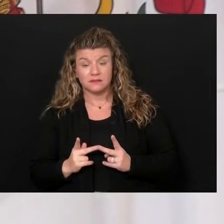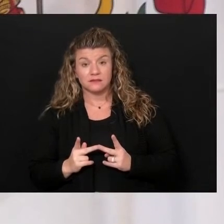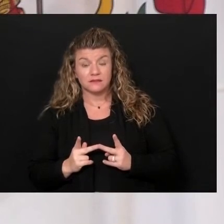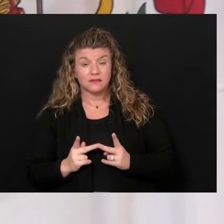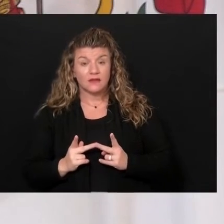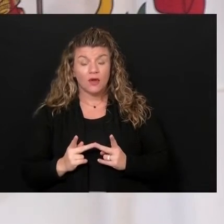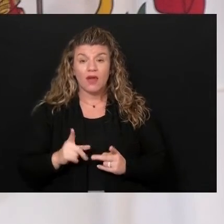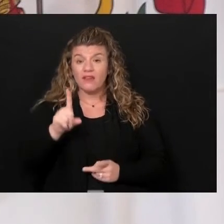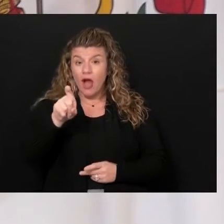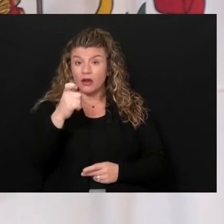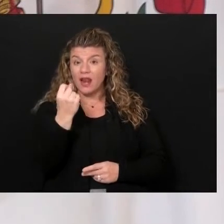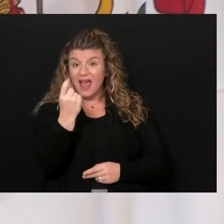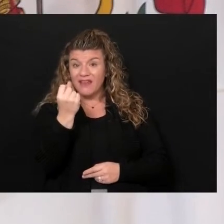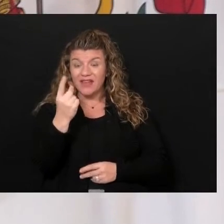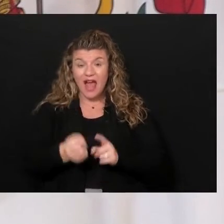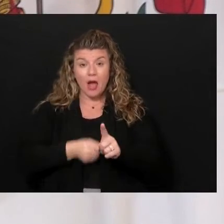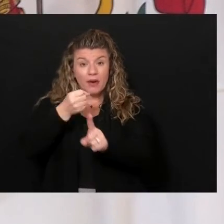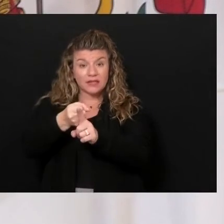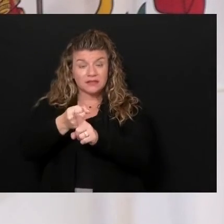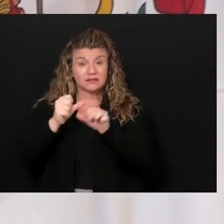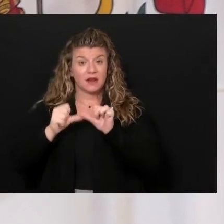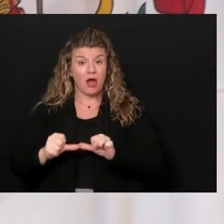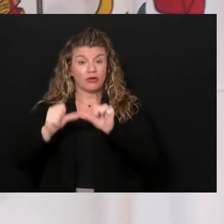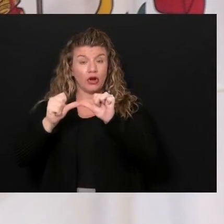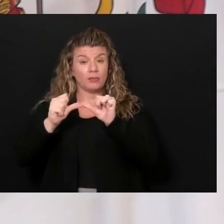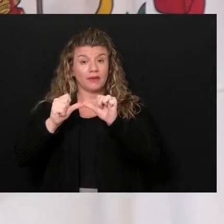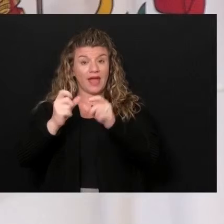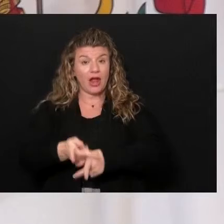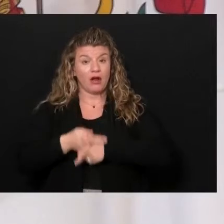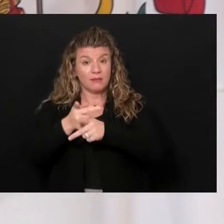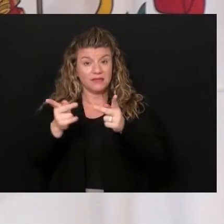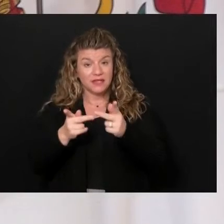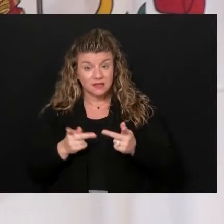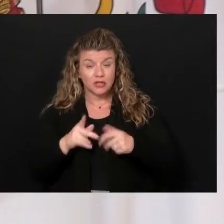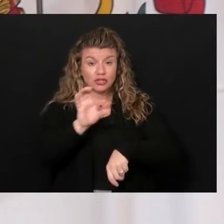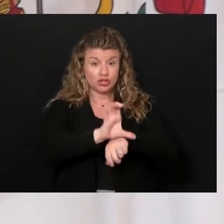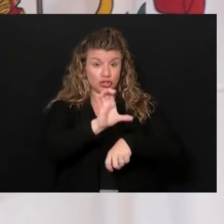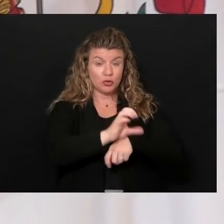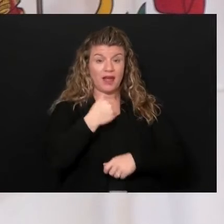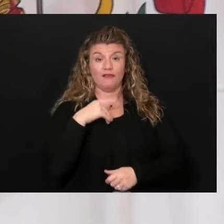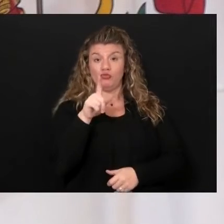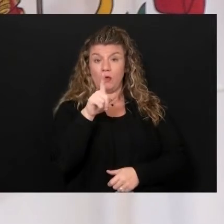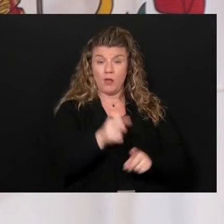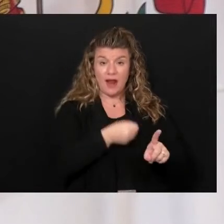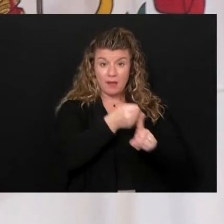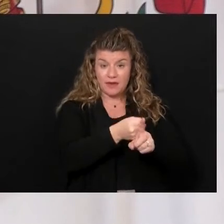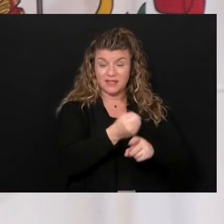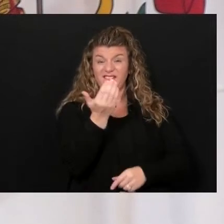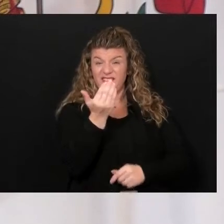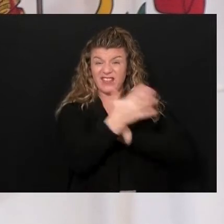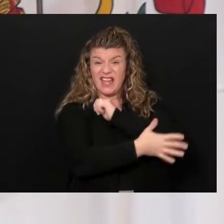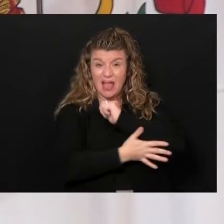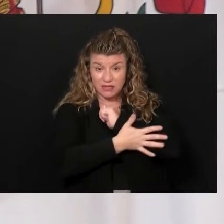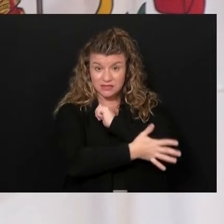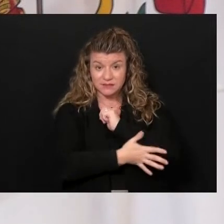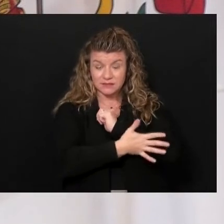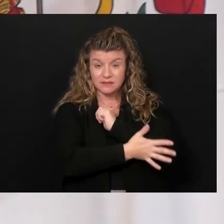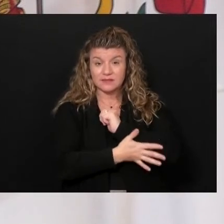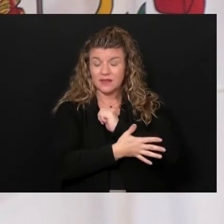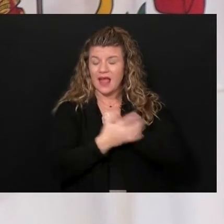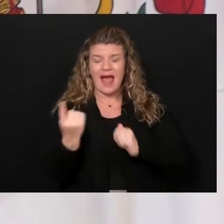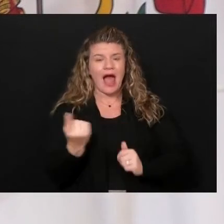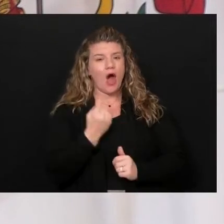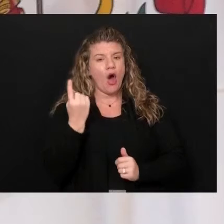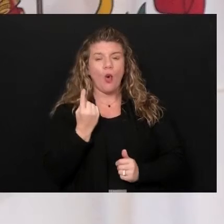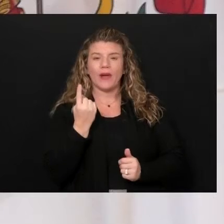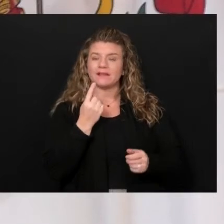We have 111 outbreaks in our long-term care facilities. Our churches, we have 21 outbreaks in 15 counties. I always